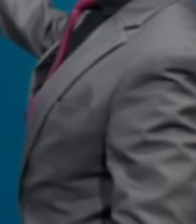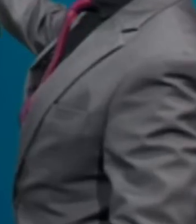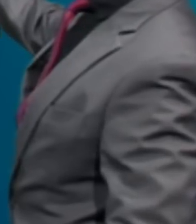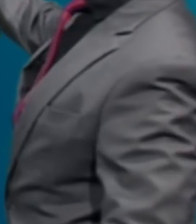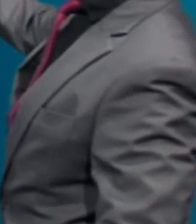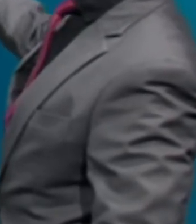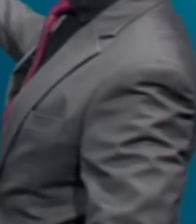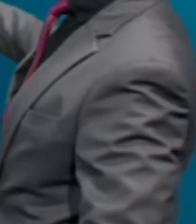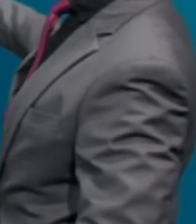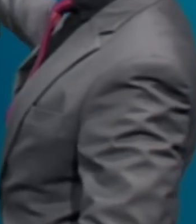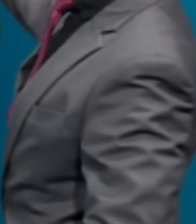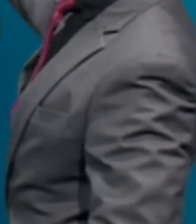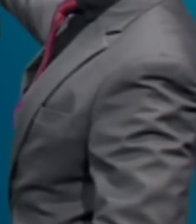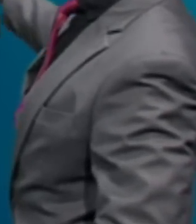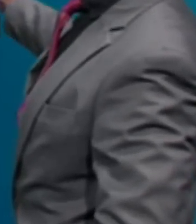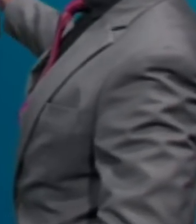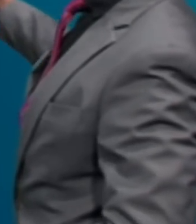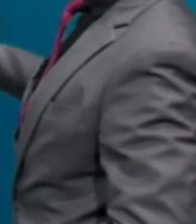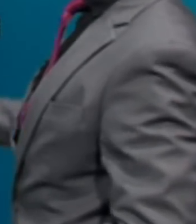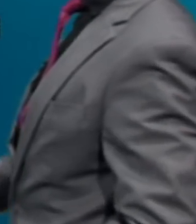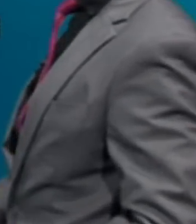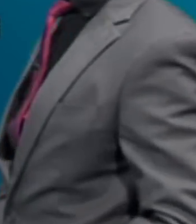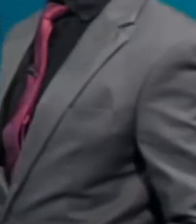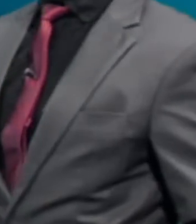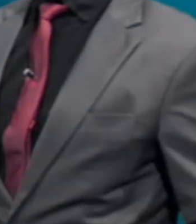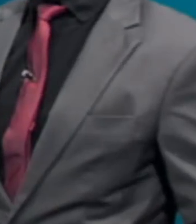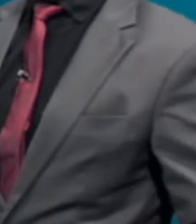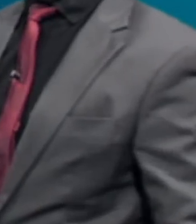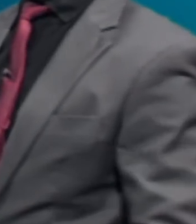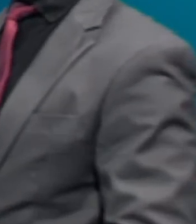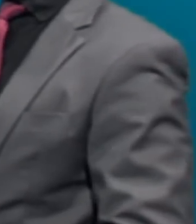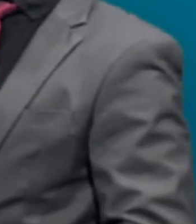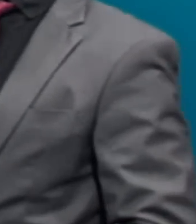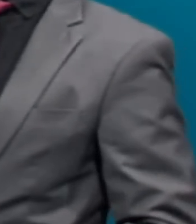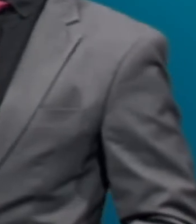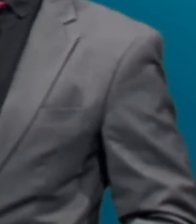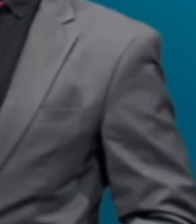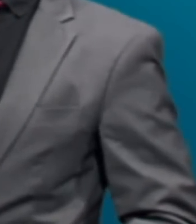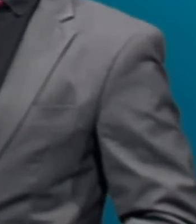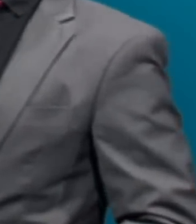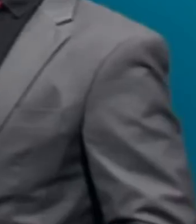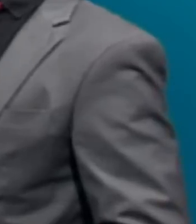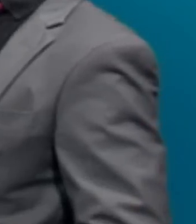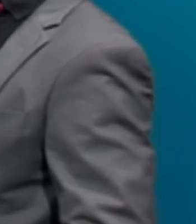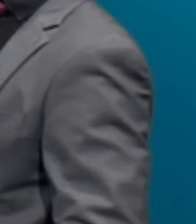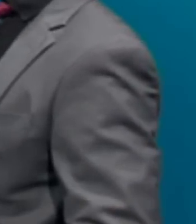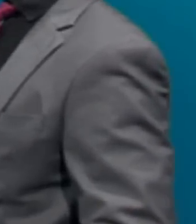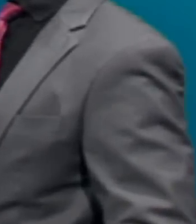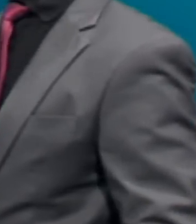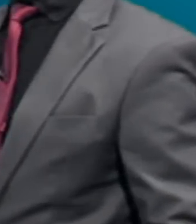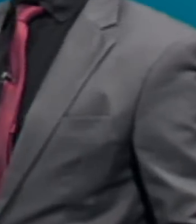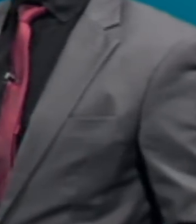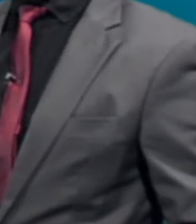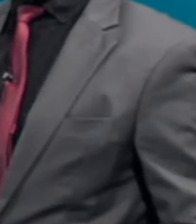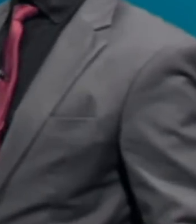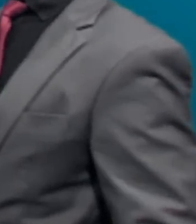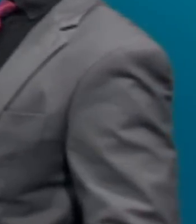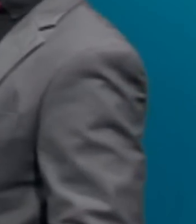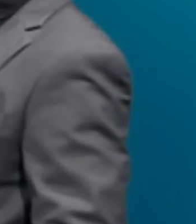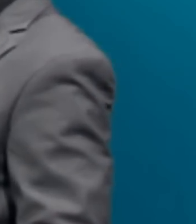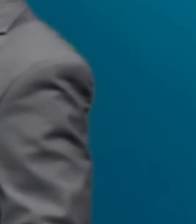bogare wa province ya Gauteng le go theogela tlase gona ka kwagola KwaZulu-Natal dinagodimo tša province ya Mpumalanga gomme letšatši la go sasa re sa itemogela temošo